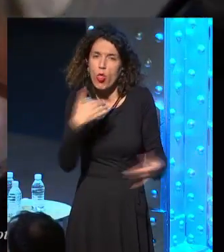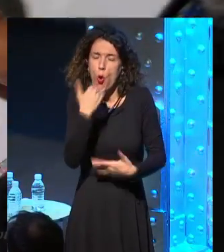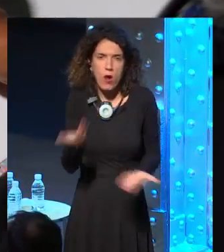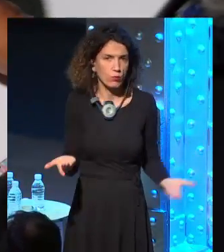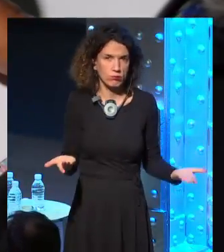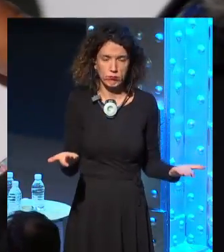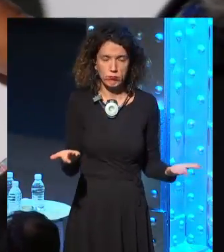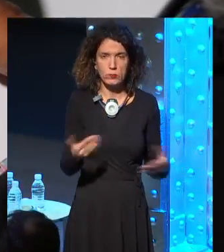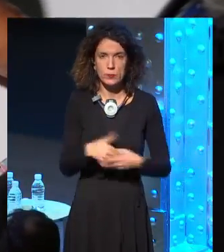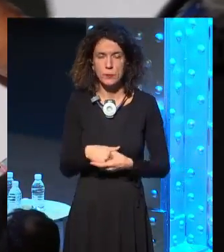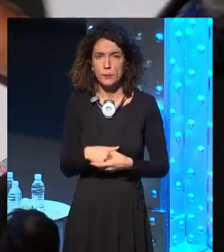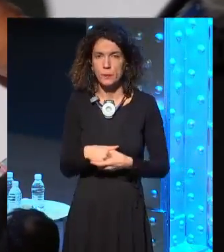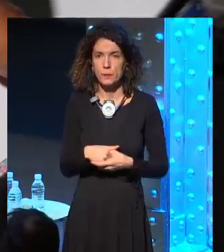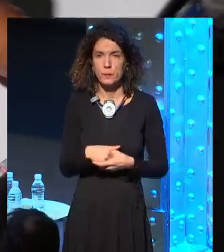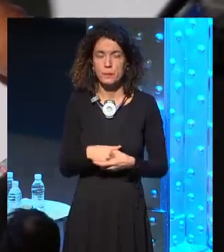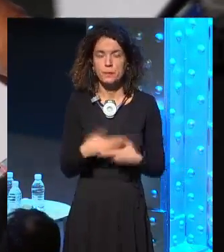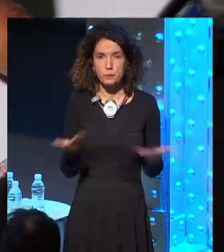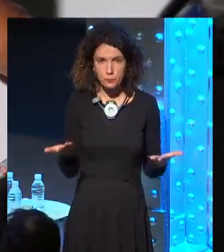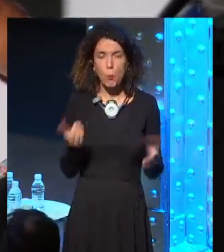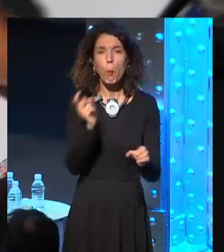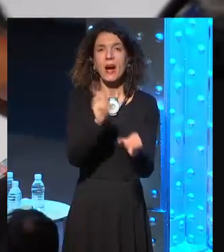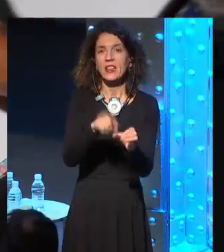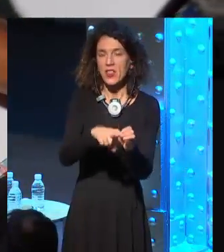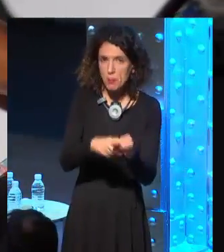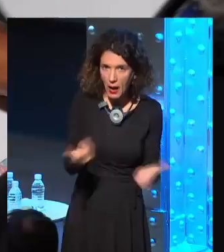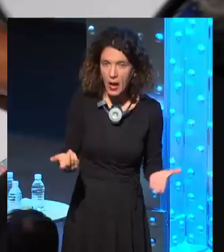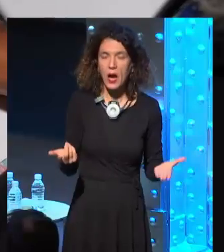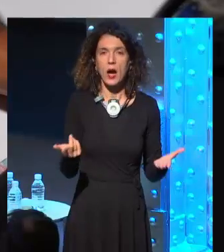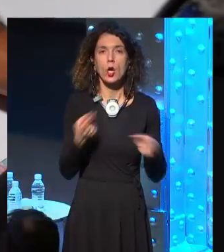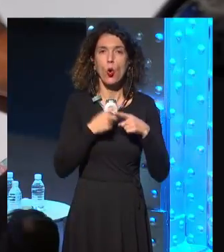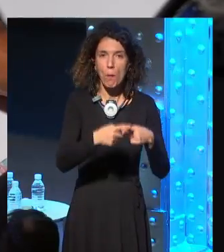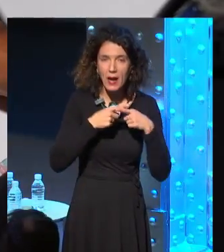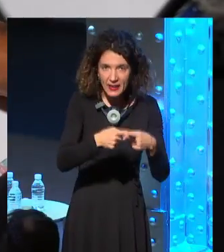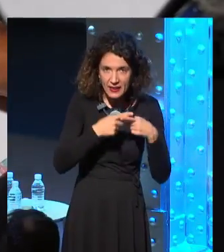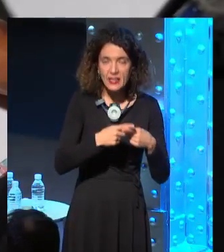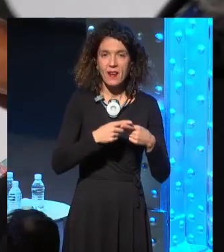taking part, sharing, joy and cheerfulness